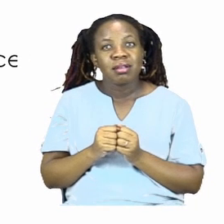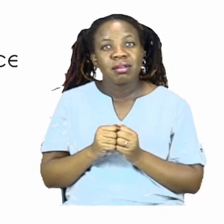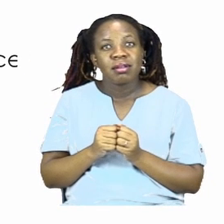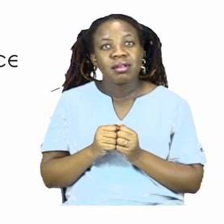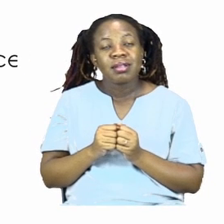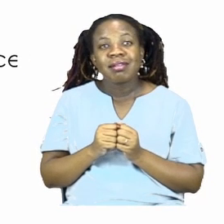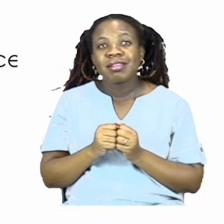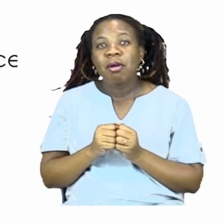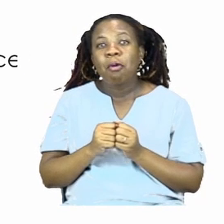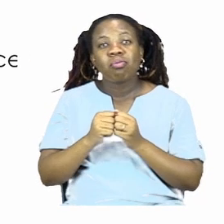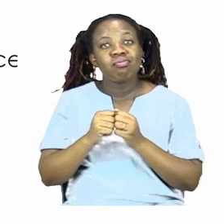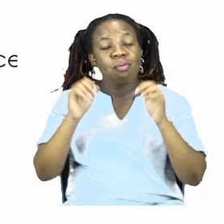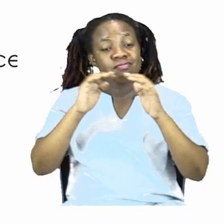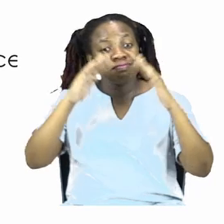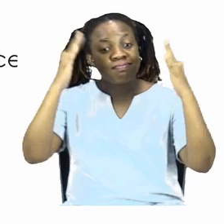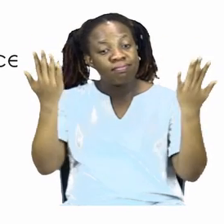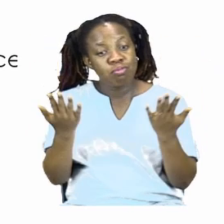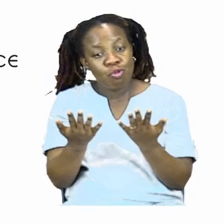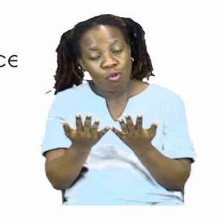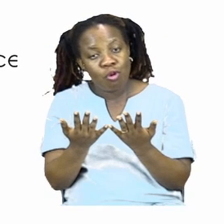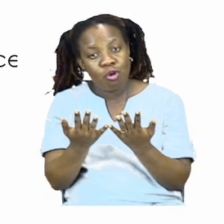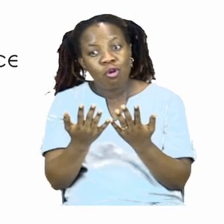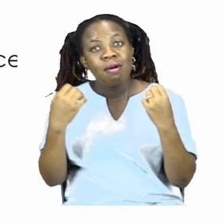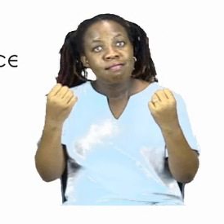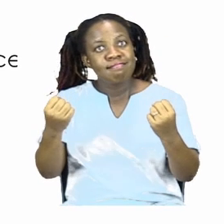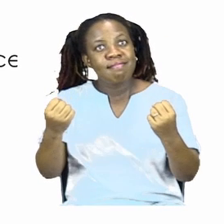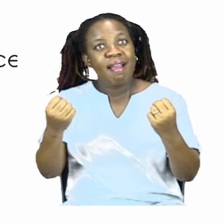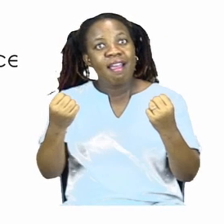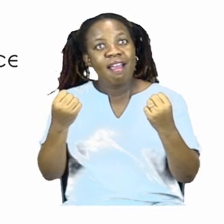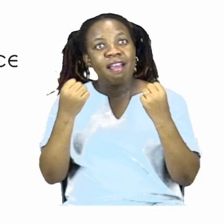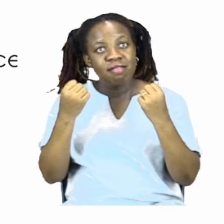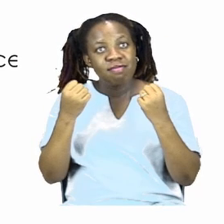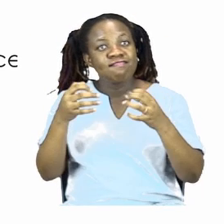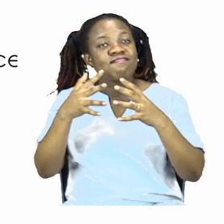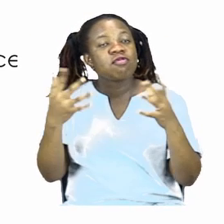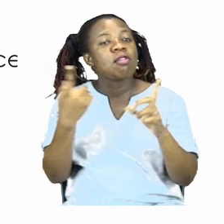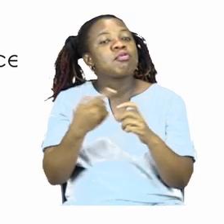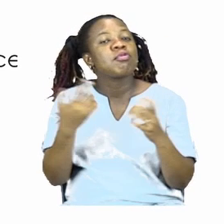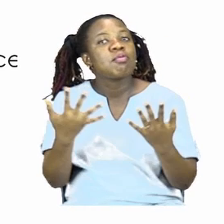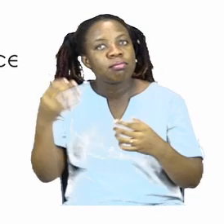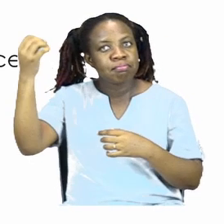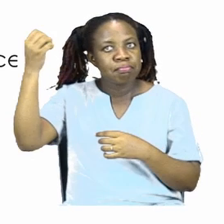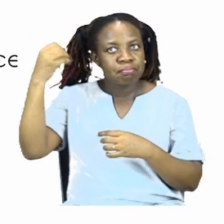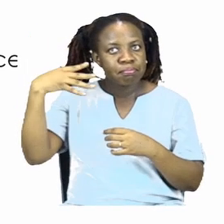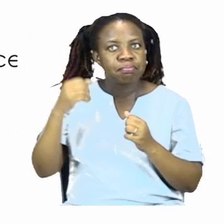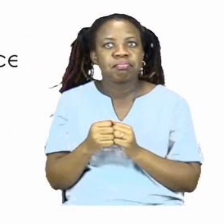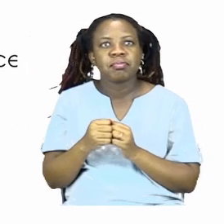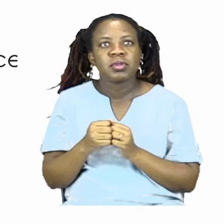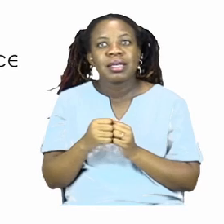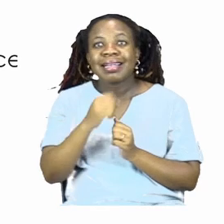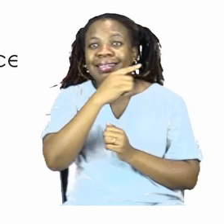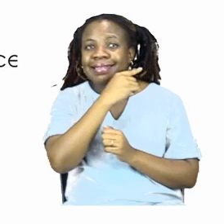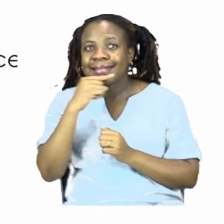sun. We call this energy solar energy. It travels to the earth in